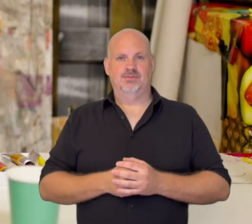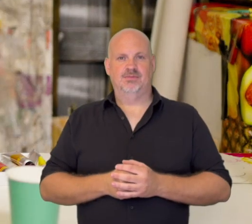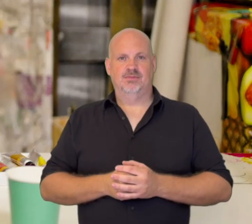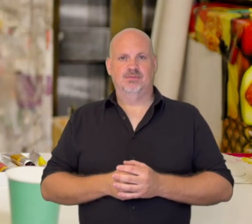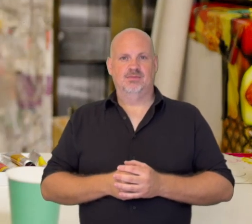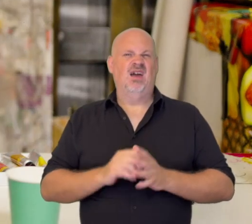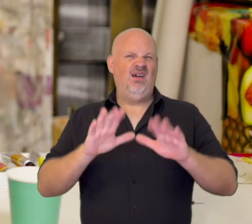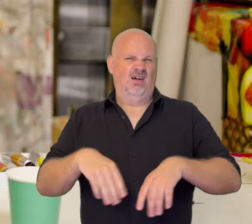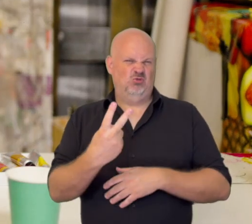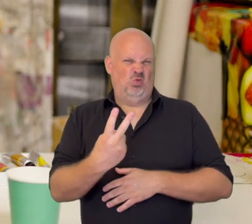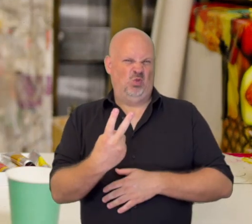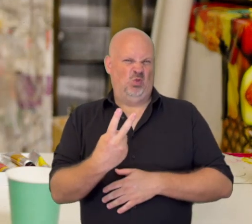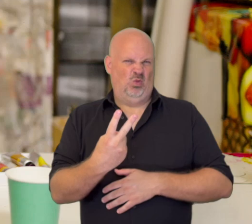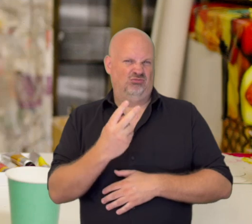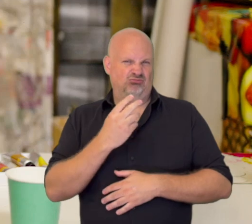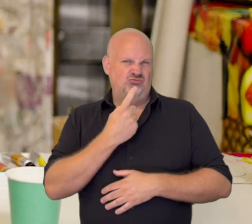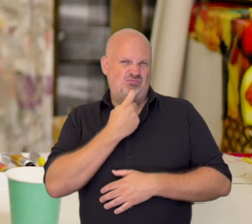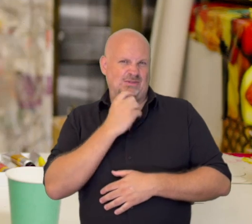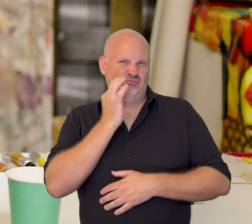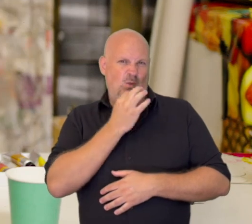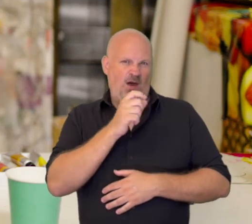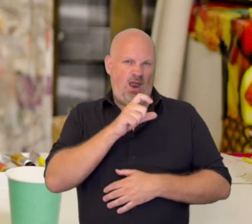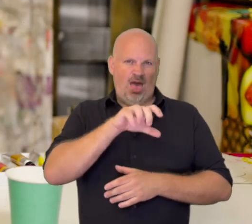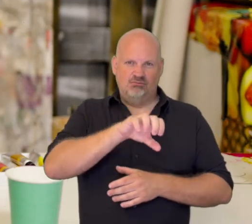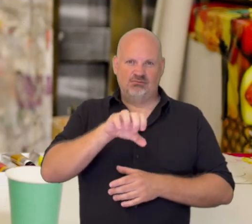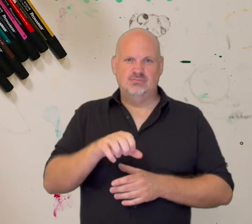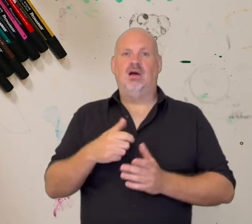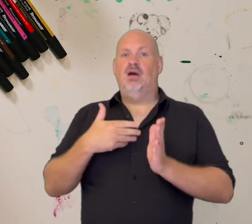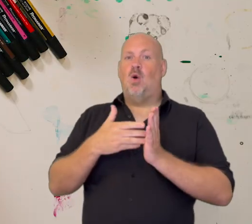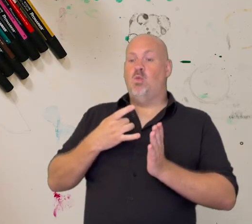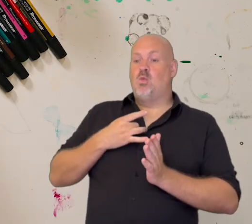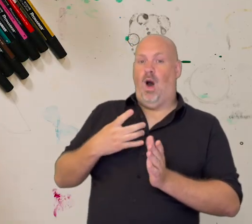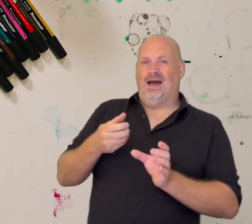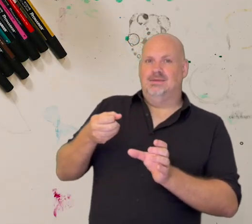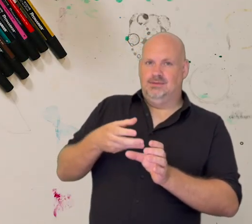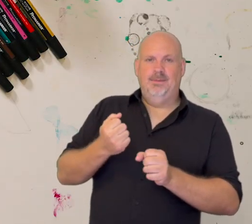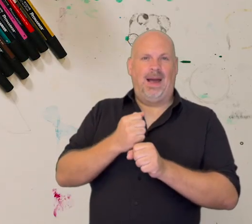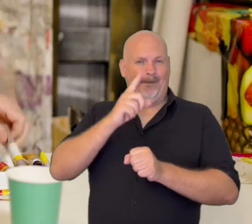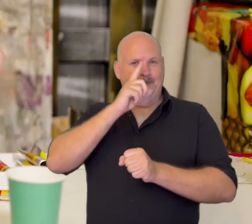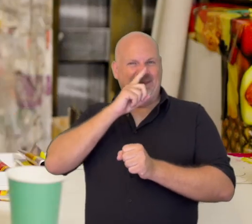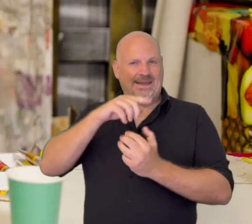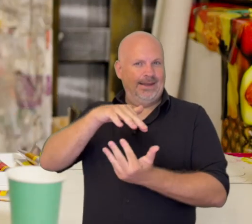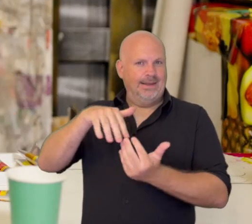Actually, we're going to do 2 rose reds because I'm going to add some white to that to make a pink.